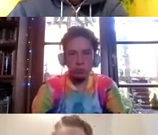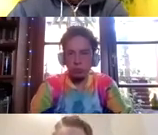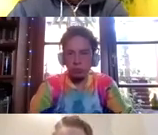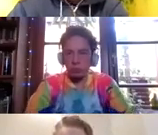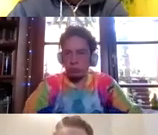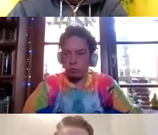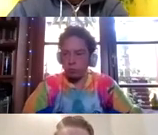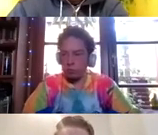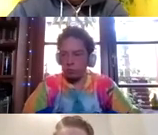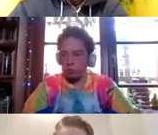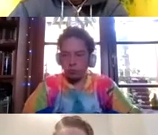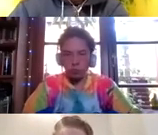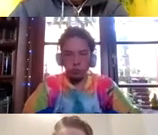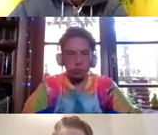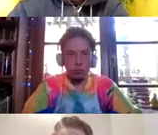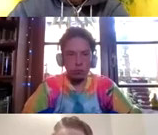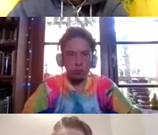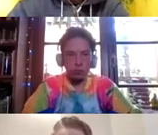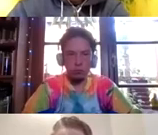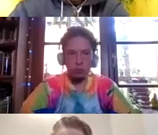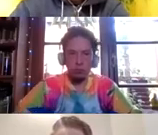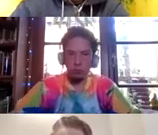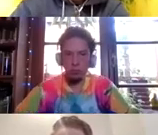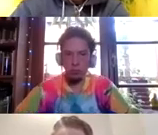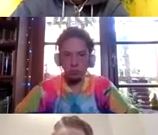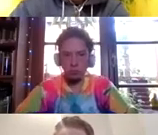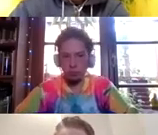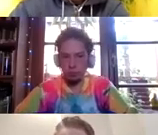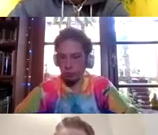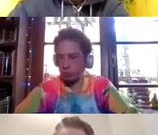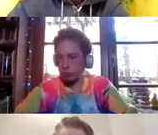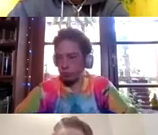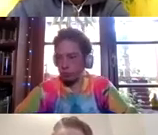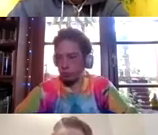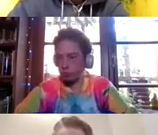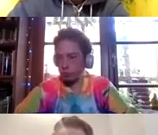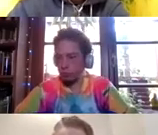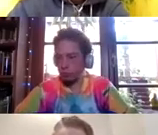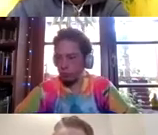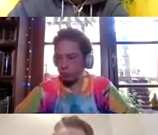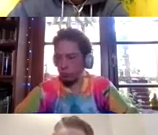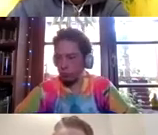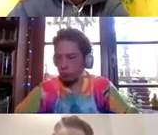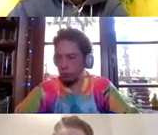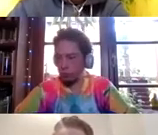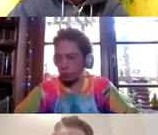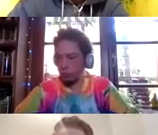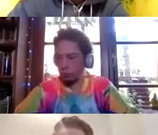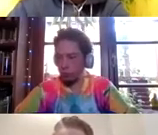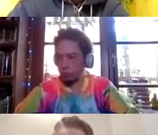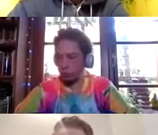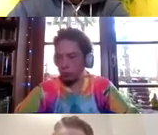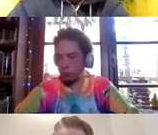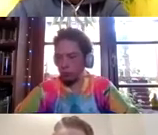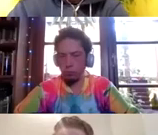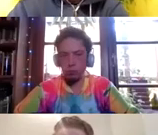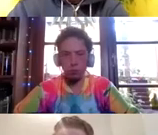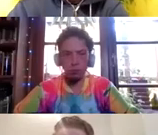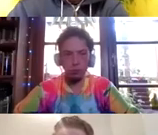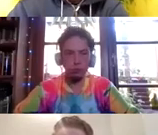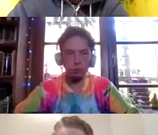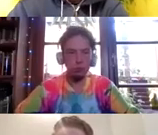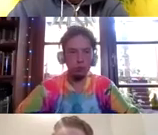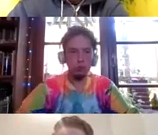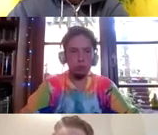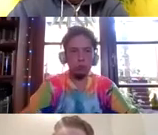Okay, so my name is Teddy Goetz, and I am a psychiatry intern at the University of Pennsylvania in